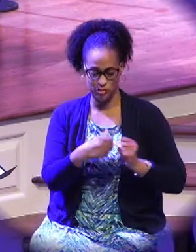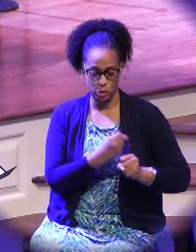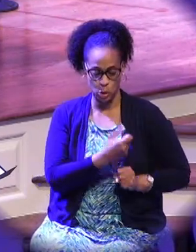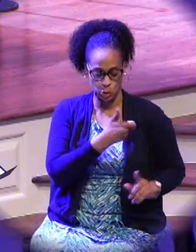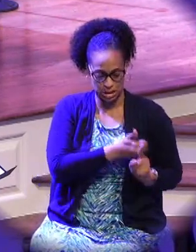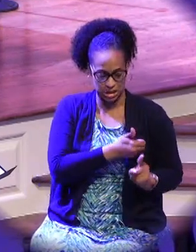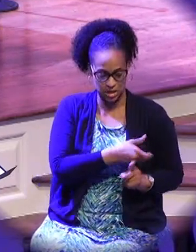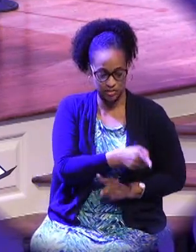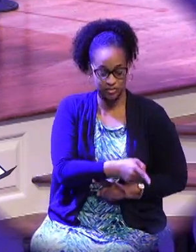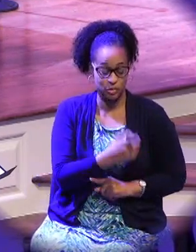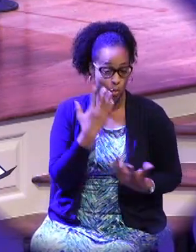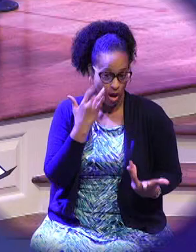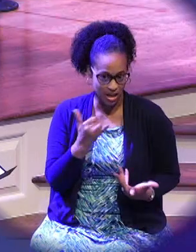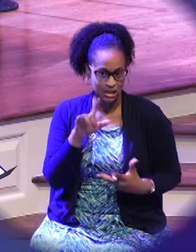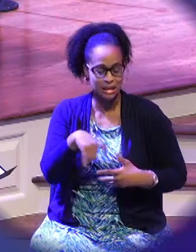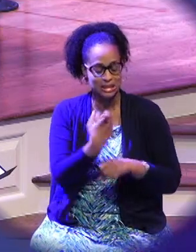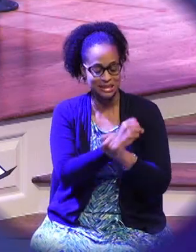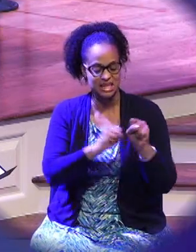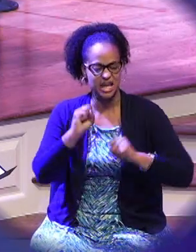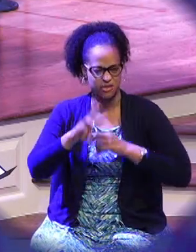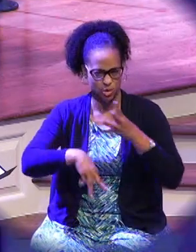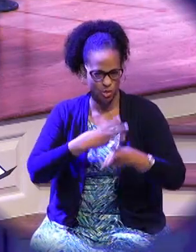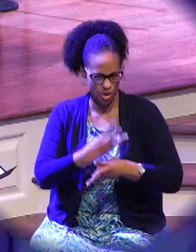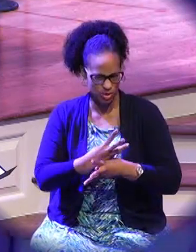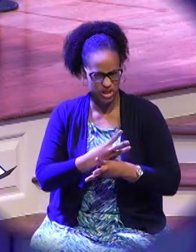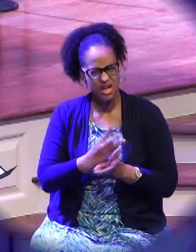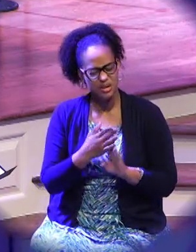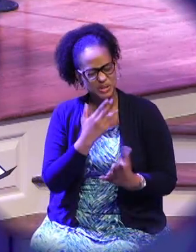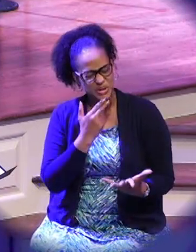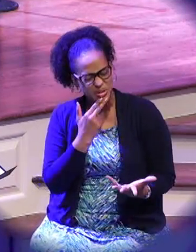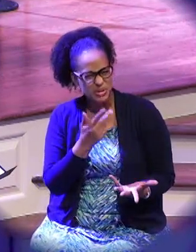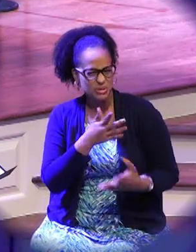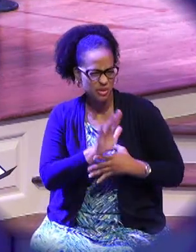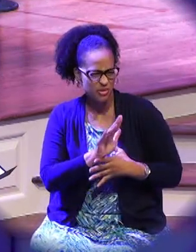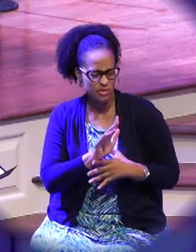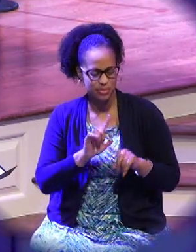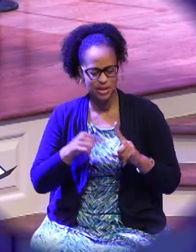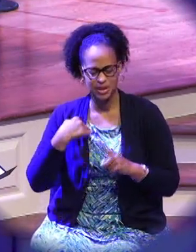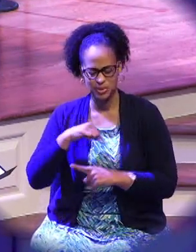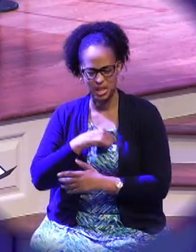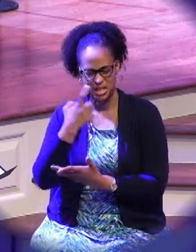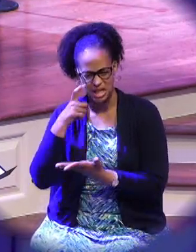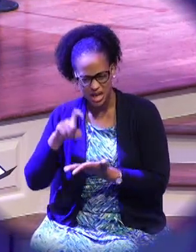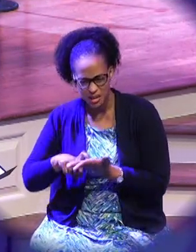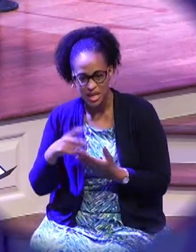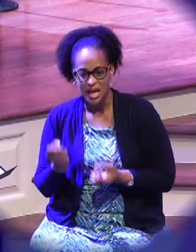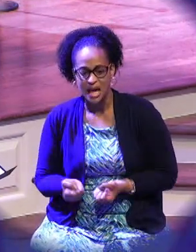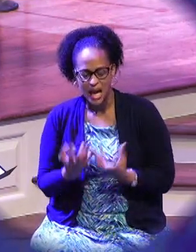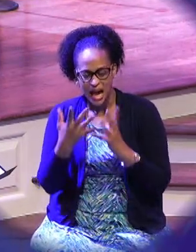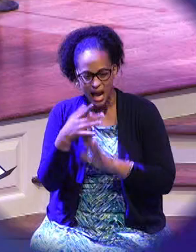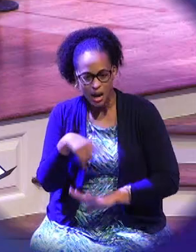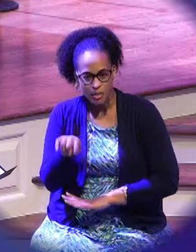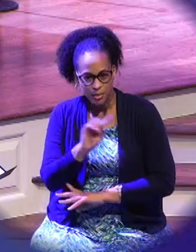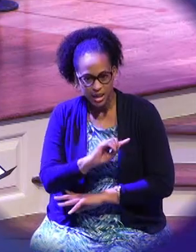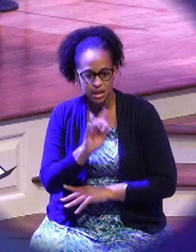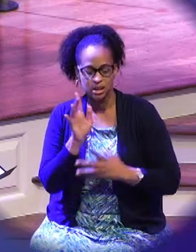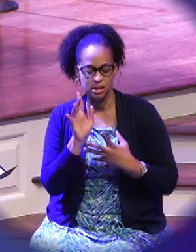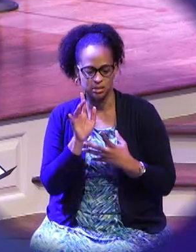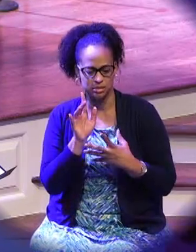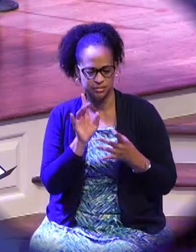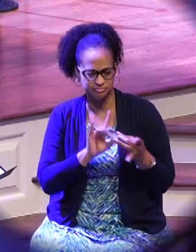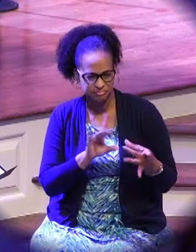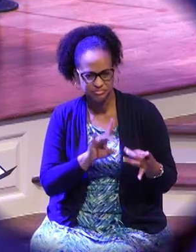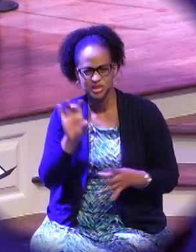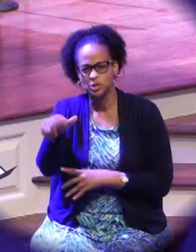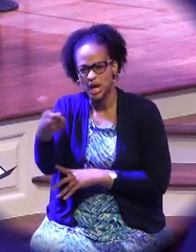you know, save the world. And it was a cute little movie. What we noticed, though, throughout it was how many references it had to